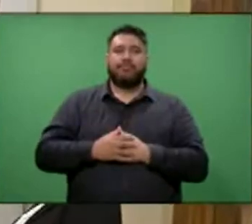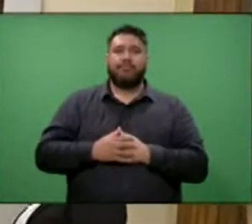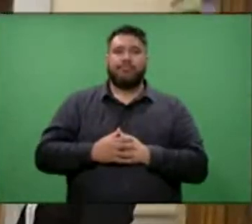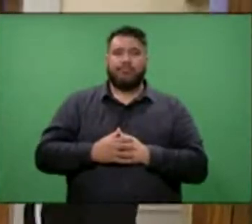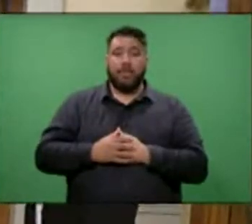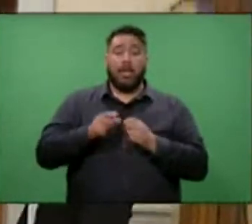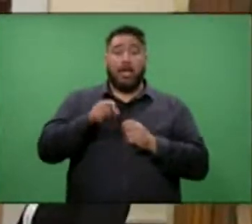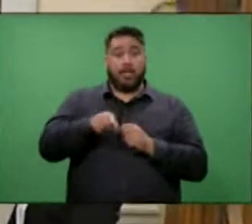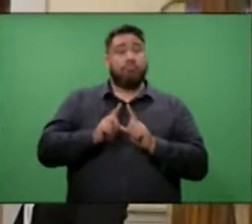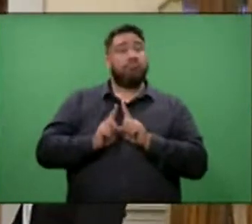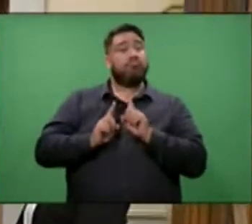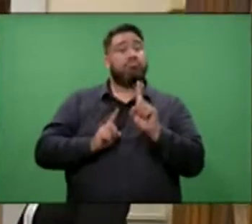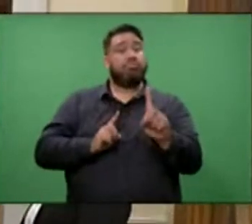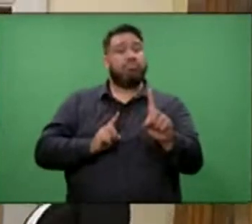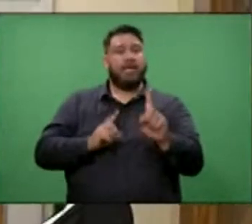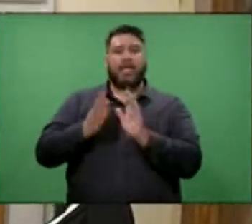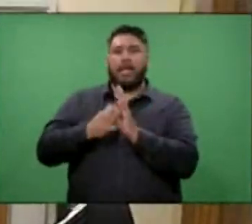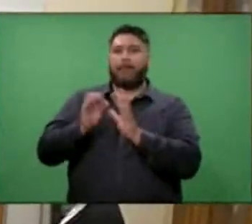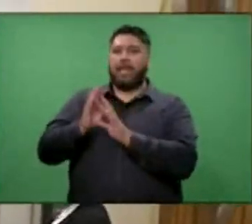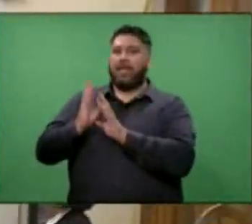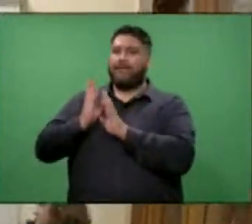MPs back to the House.